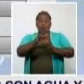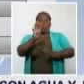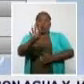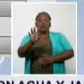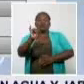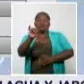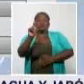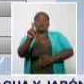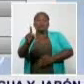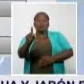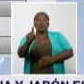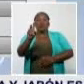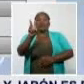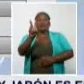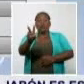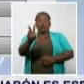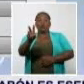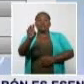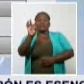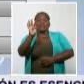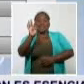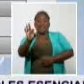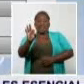87,461 in one day,